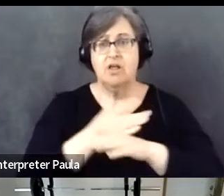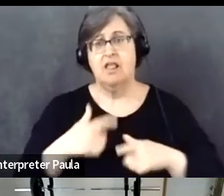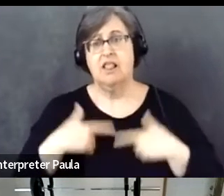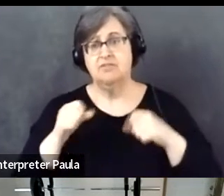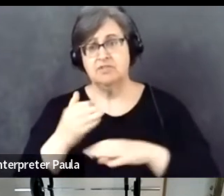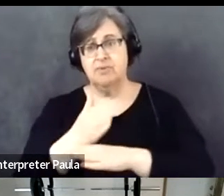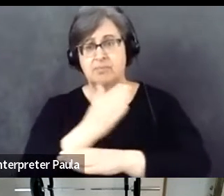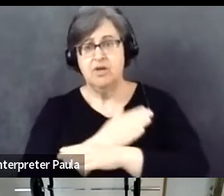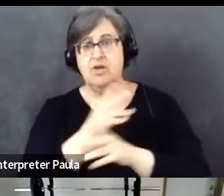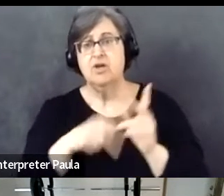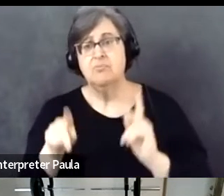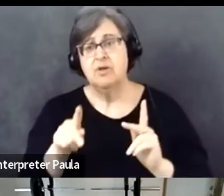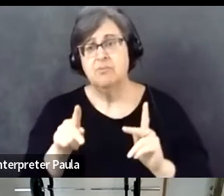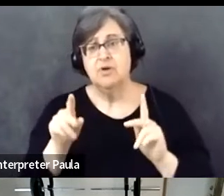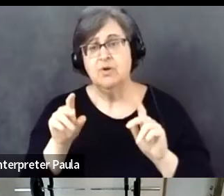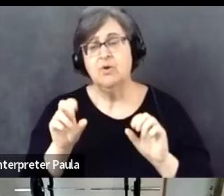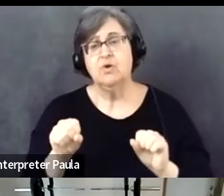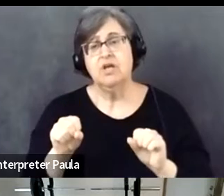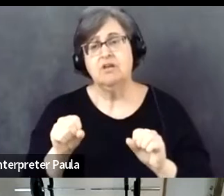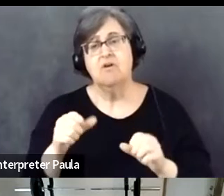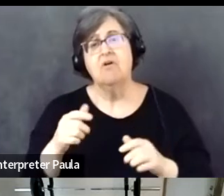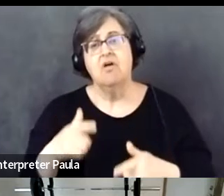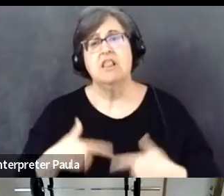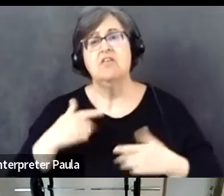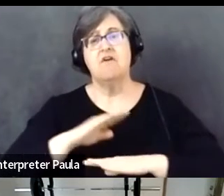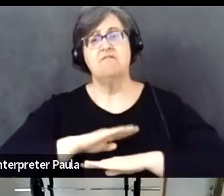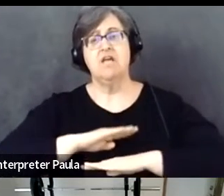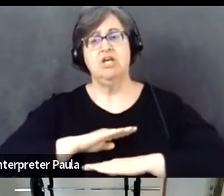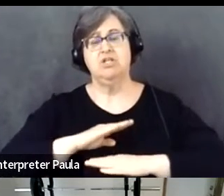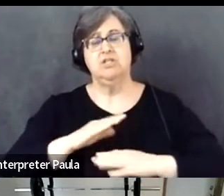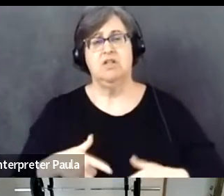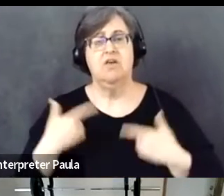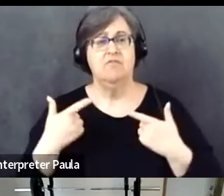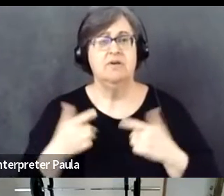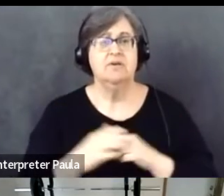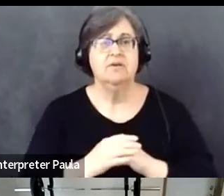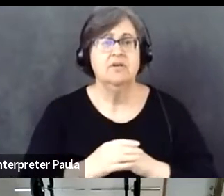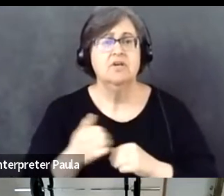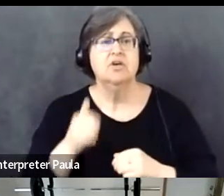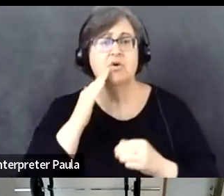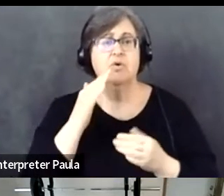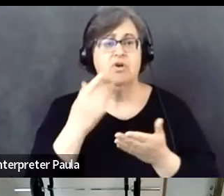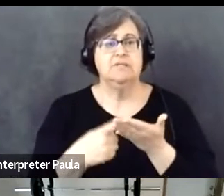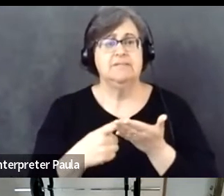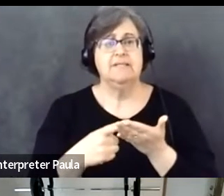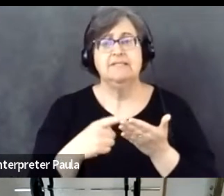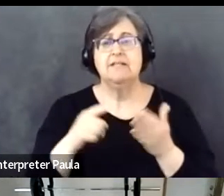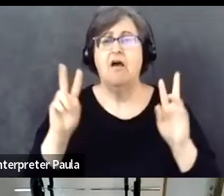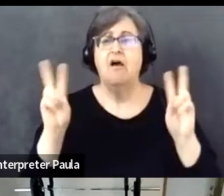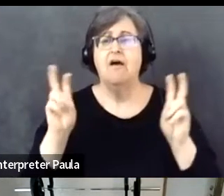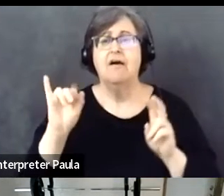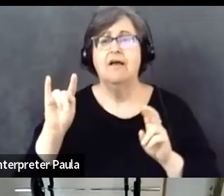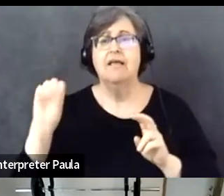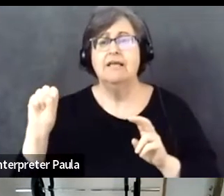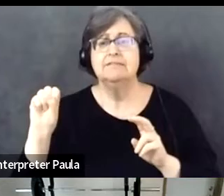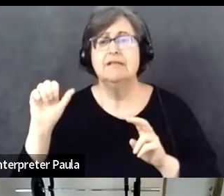better and people can live the fulfilled life that they should have. So let's talk about, it's a wrap, and the session ended last night. There were a